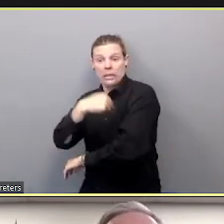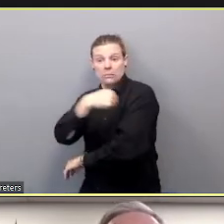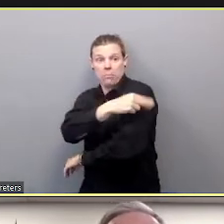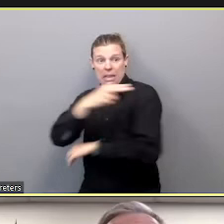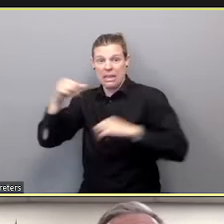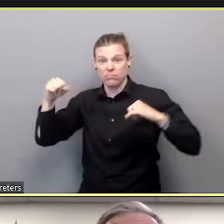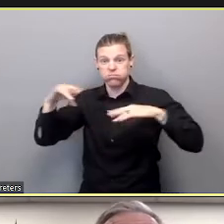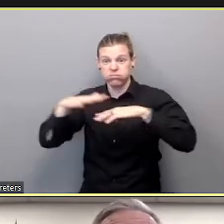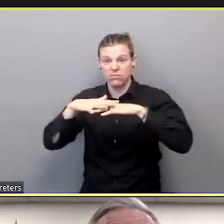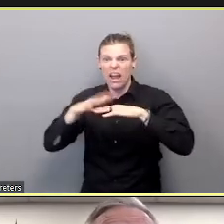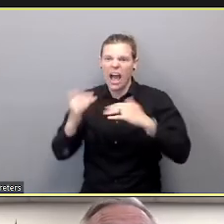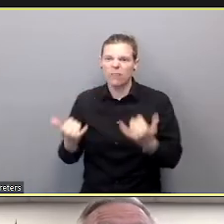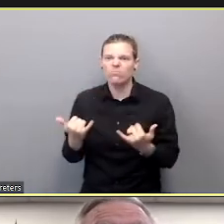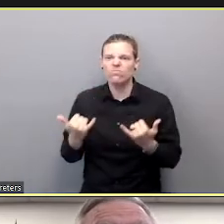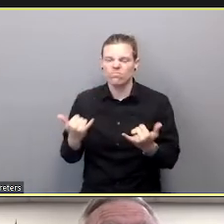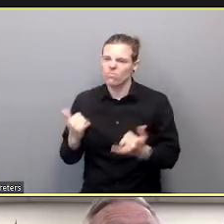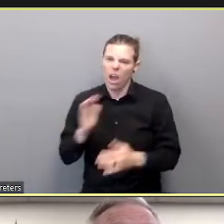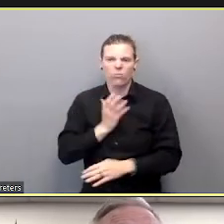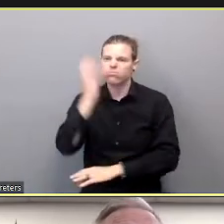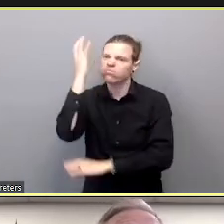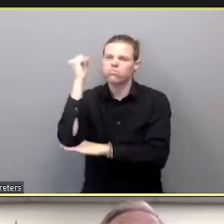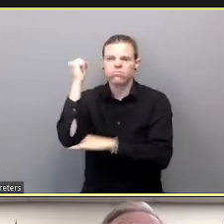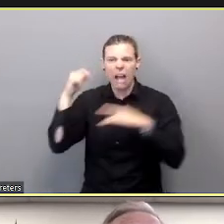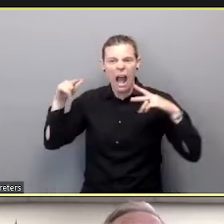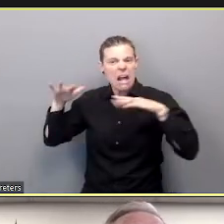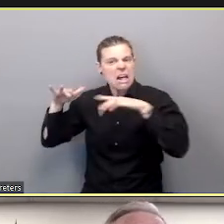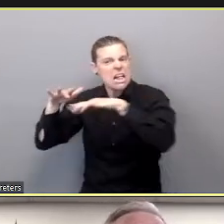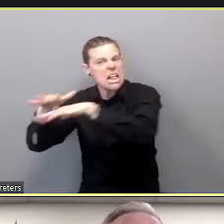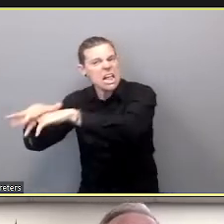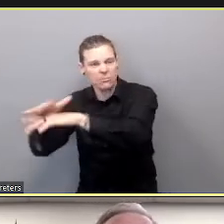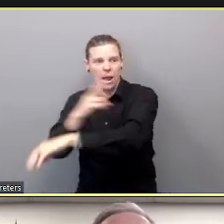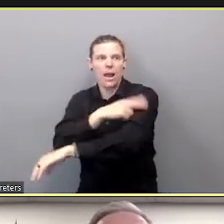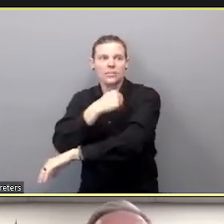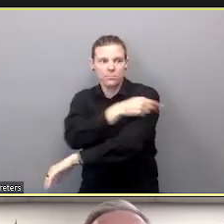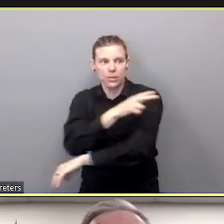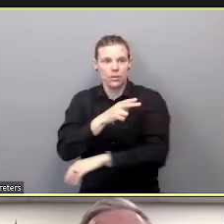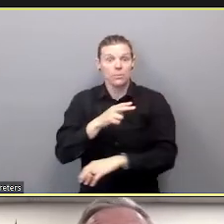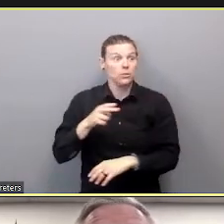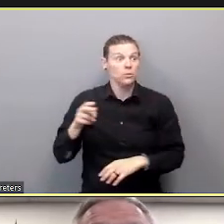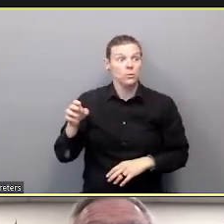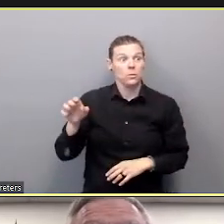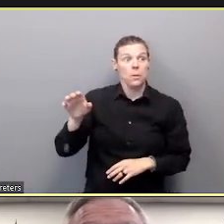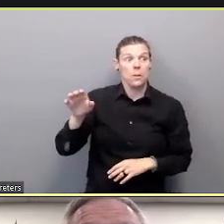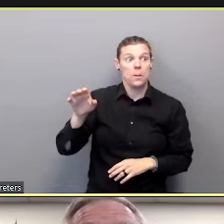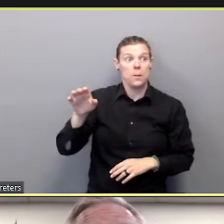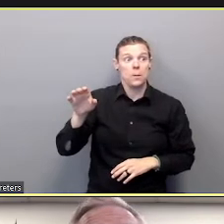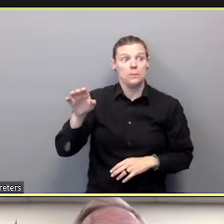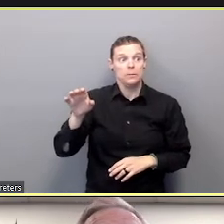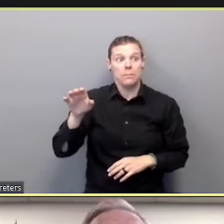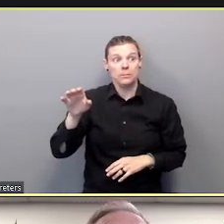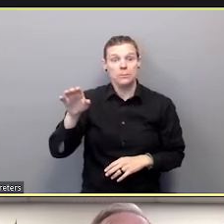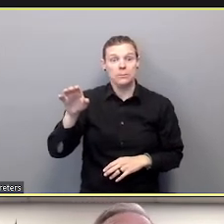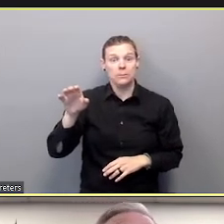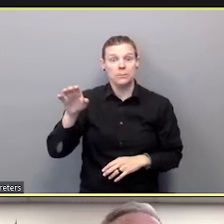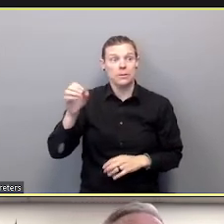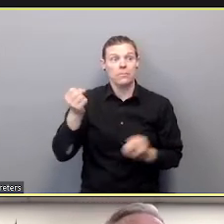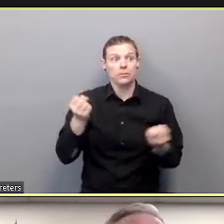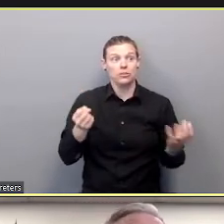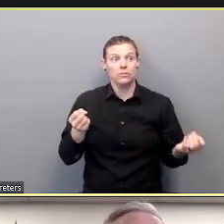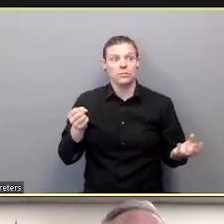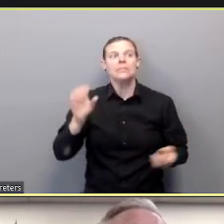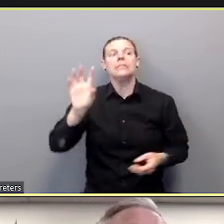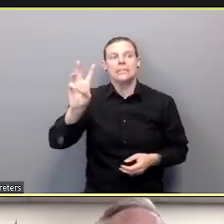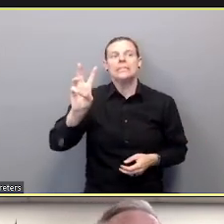about 6.5% of folks getting hospitalized to have COVID, much higher rates in unvaccinated than in